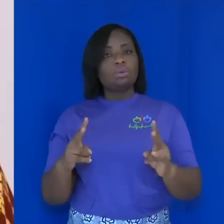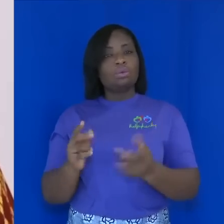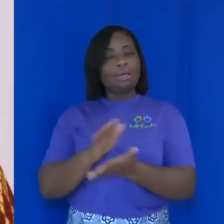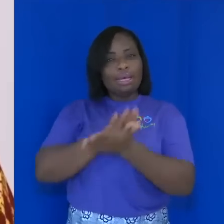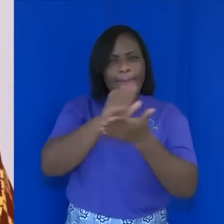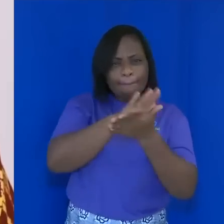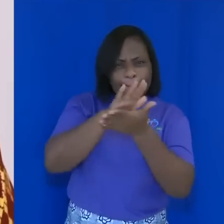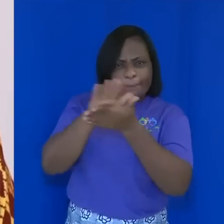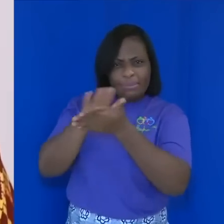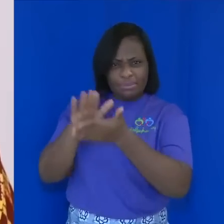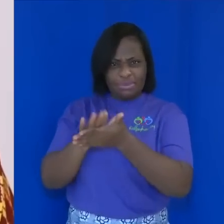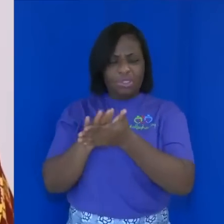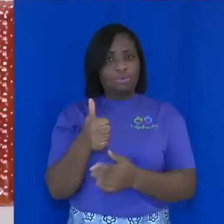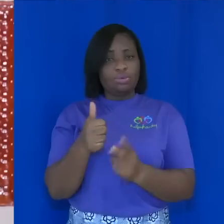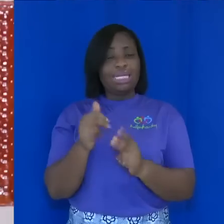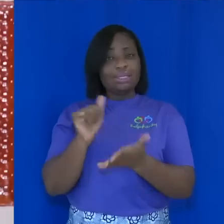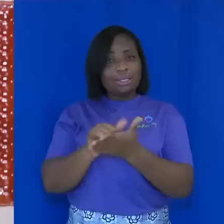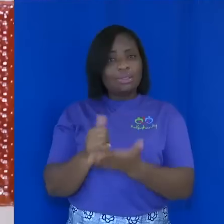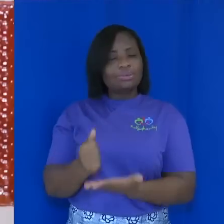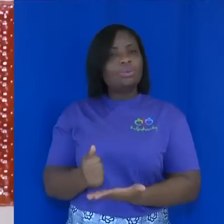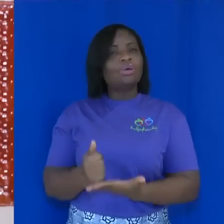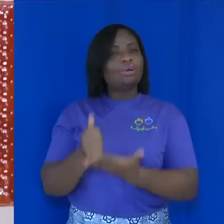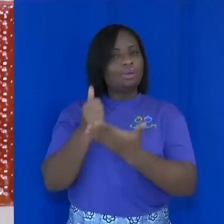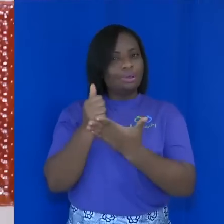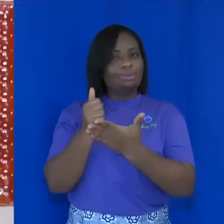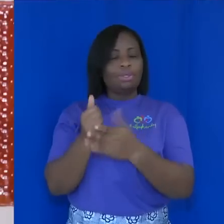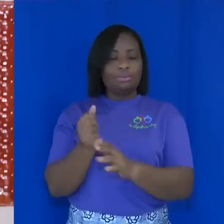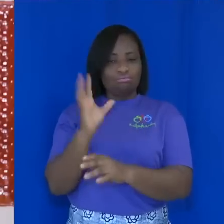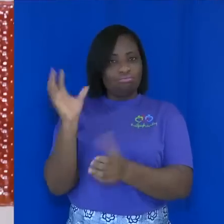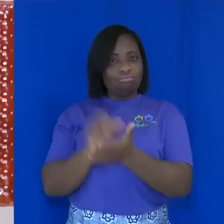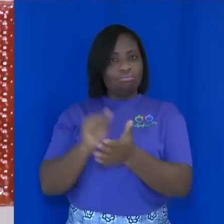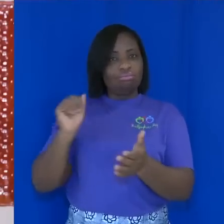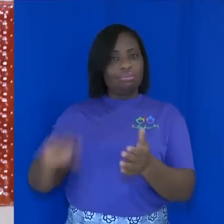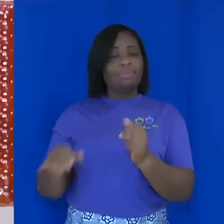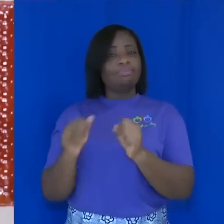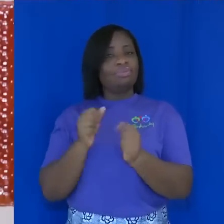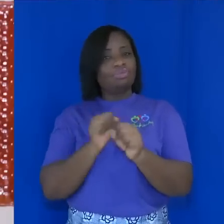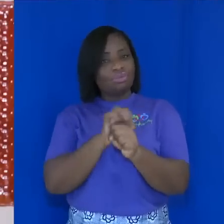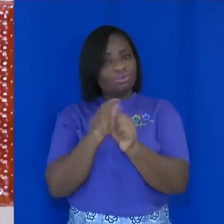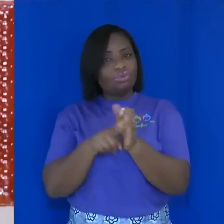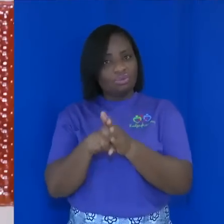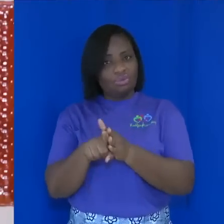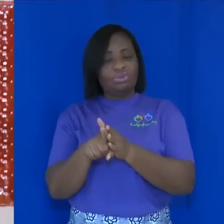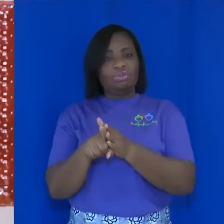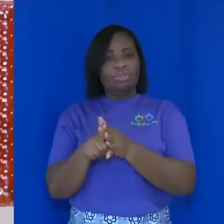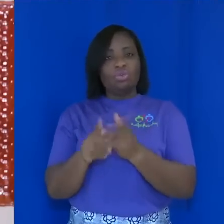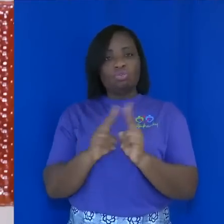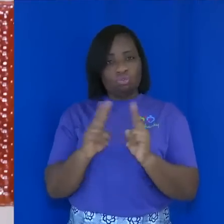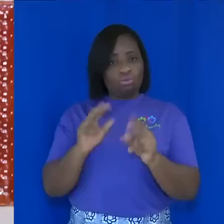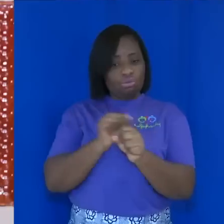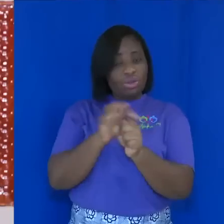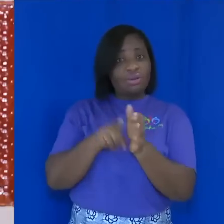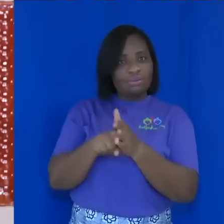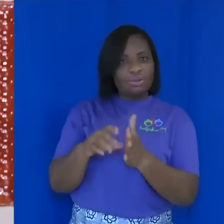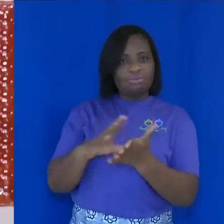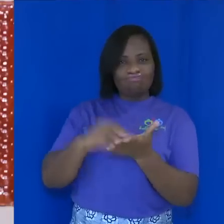hie wo he, fale fale, noni wo ke ba sa hilane, koni wo ha hilane,